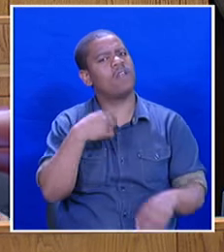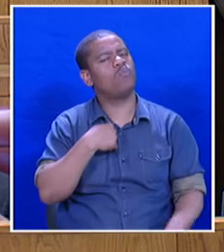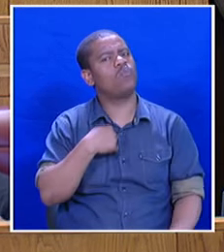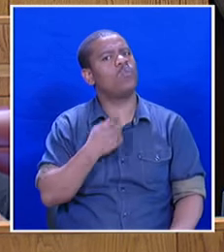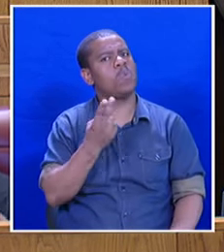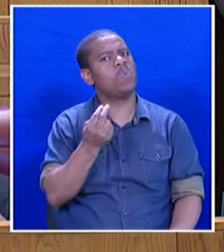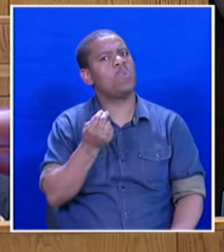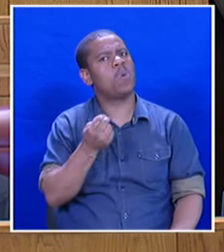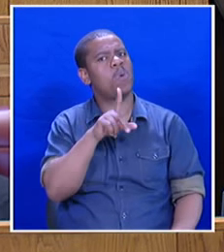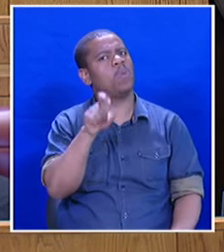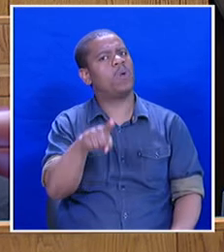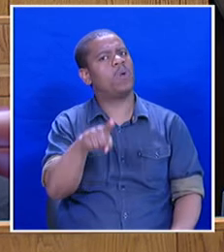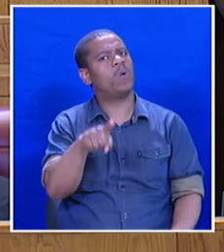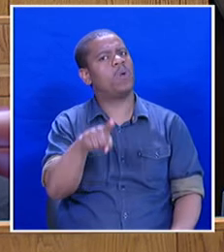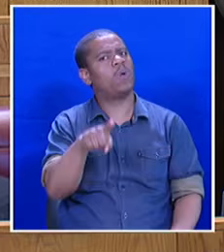question.